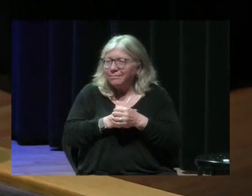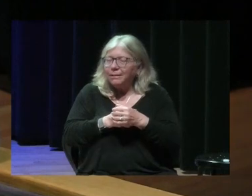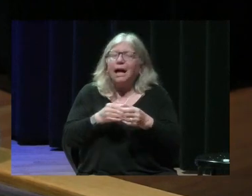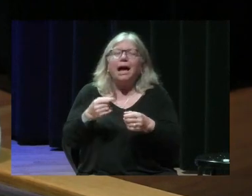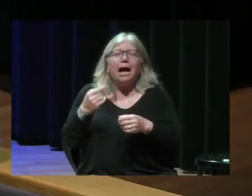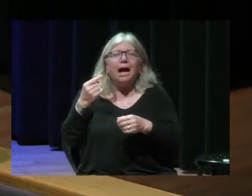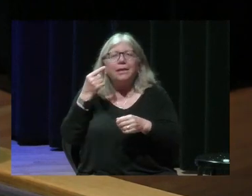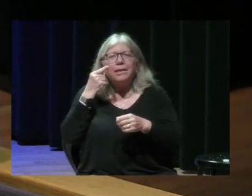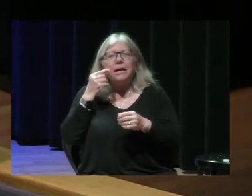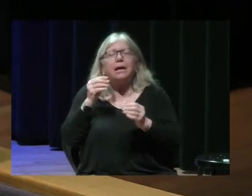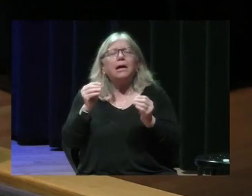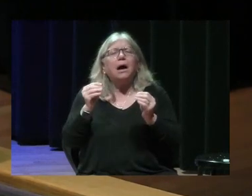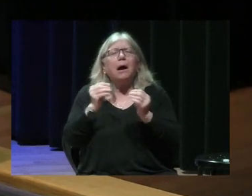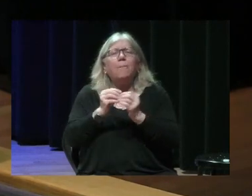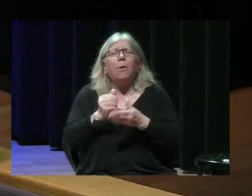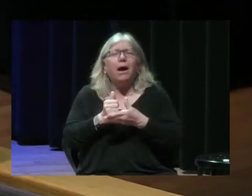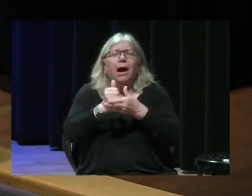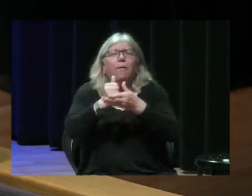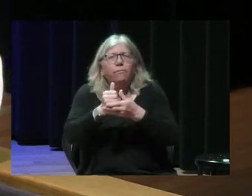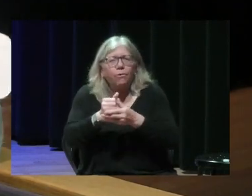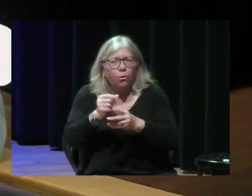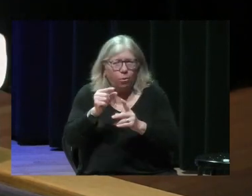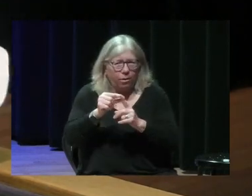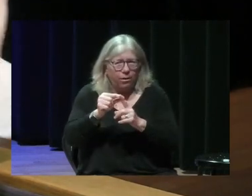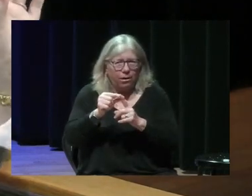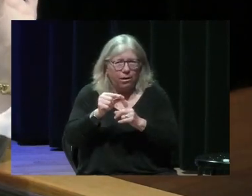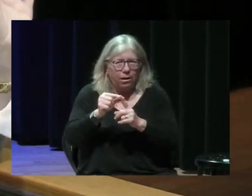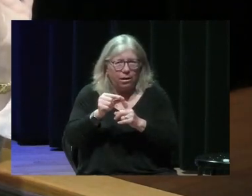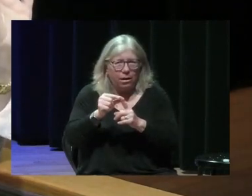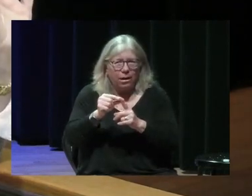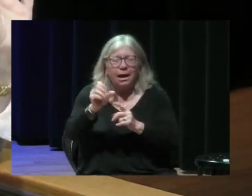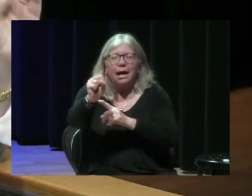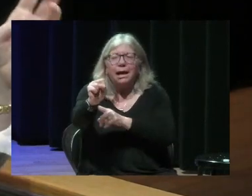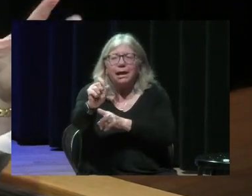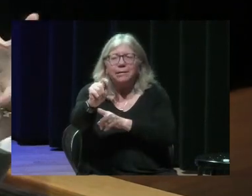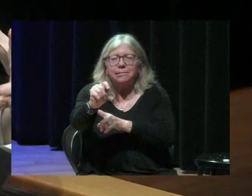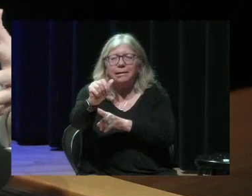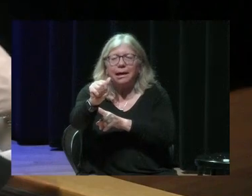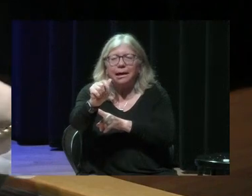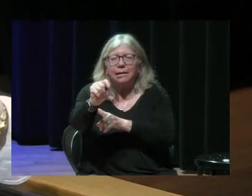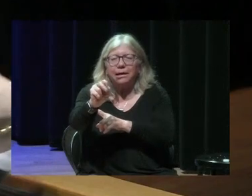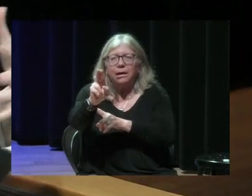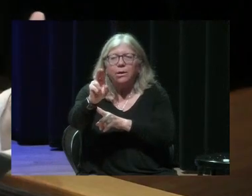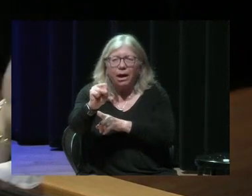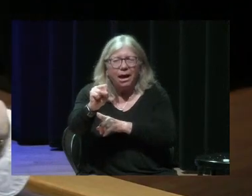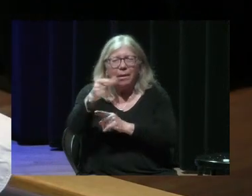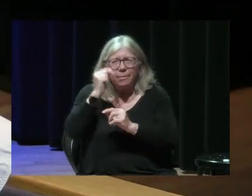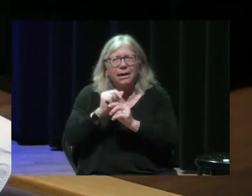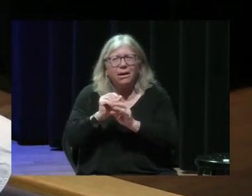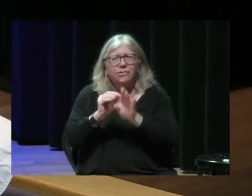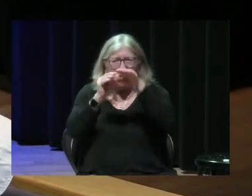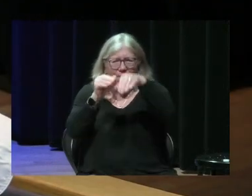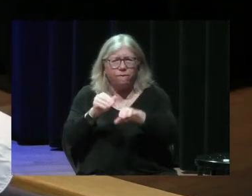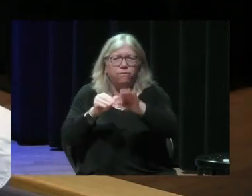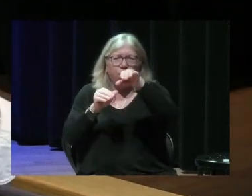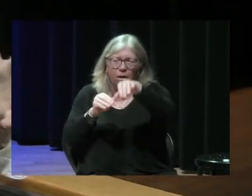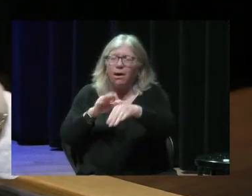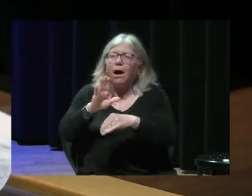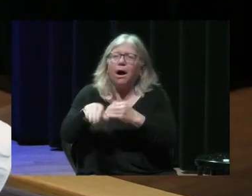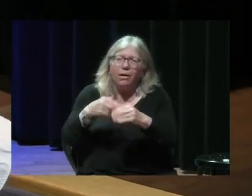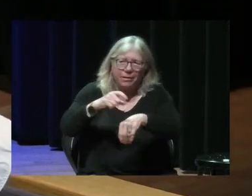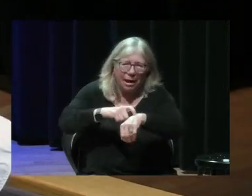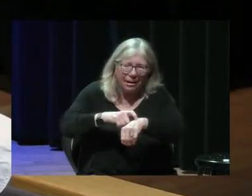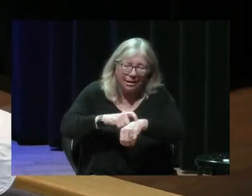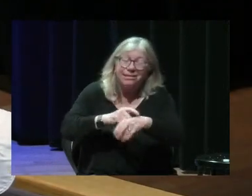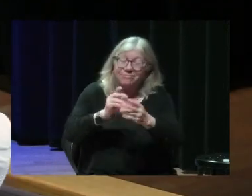I think an even more helpful word is status. Because there is a flow of status all the time,